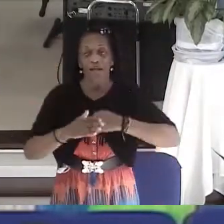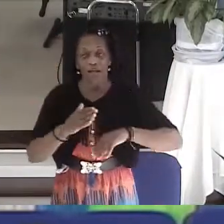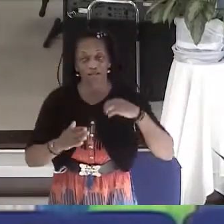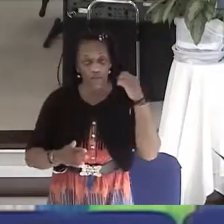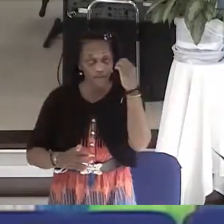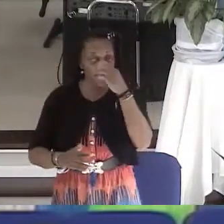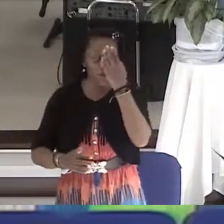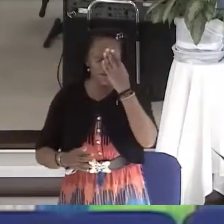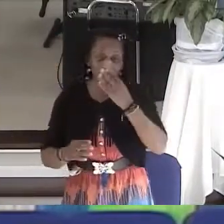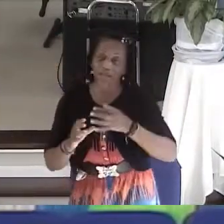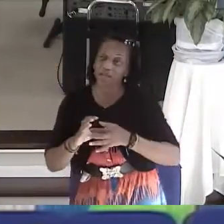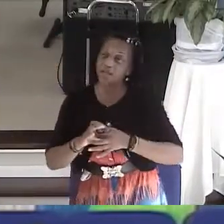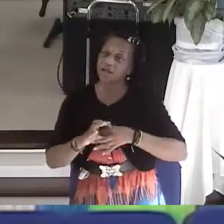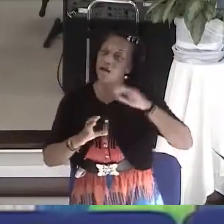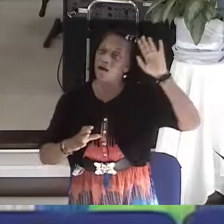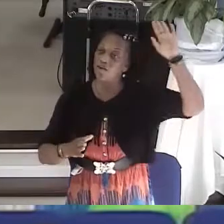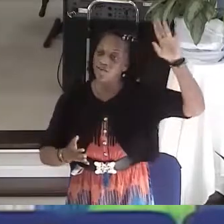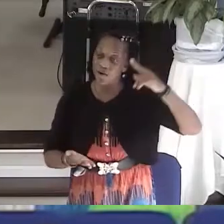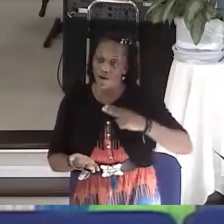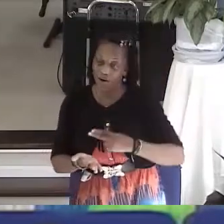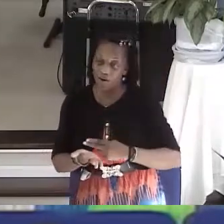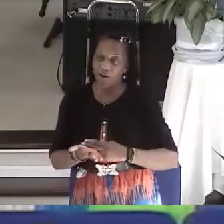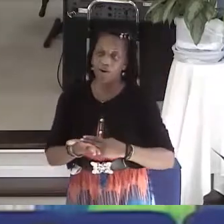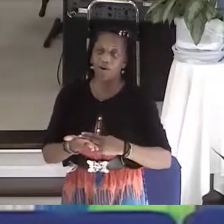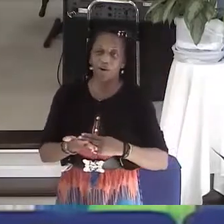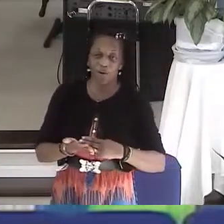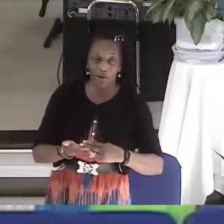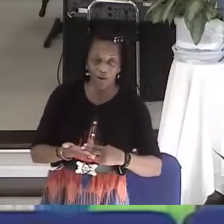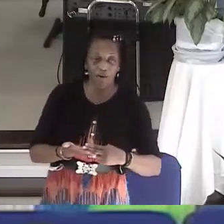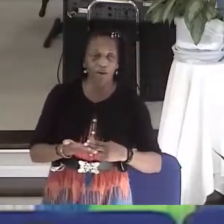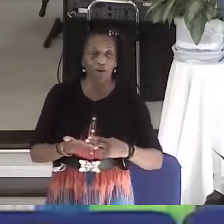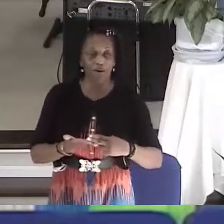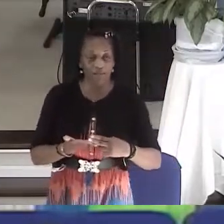God, in the beauty of your